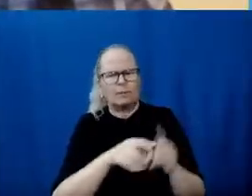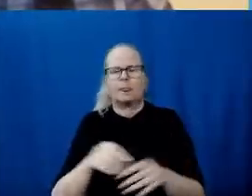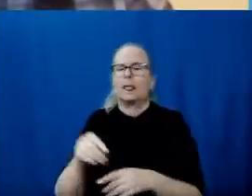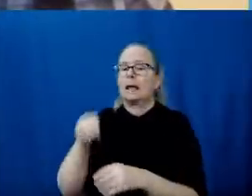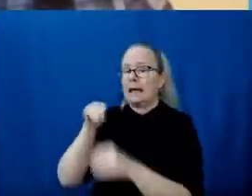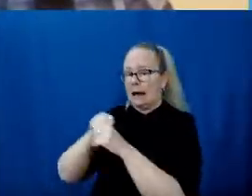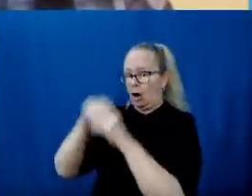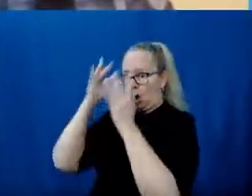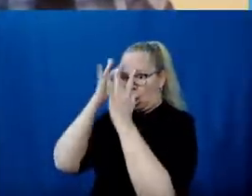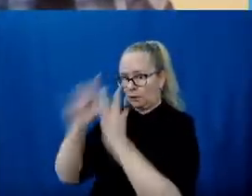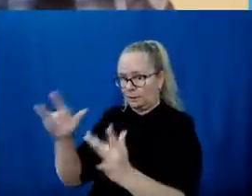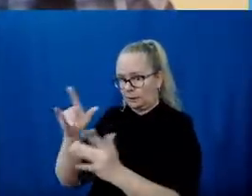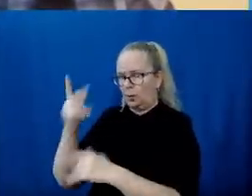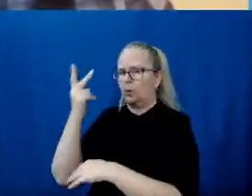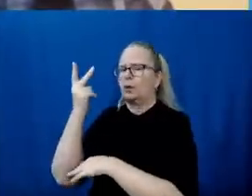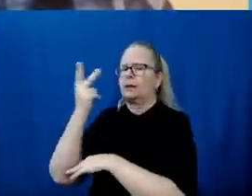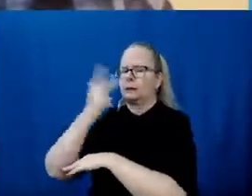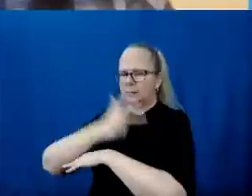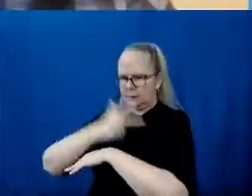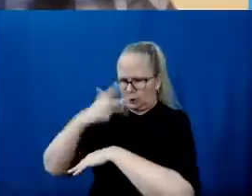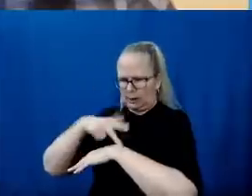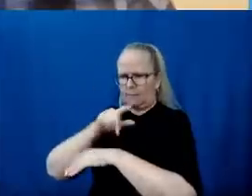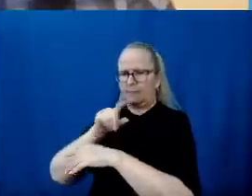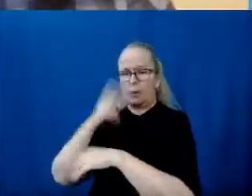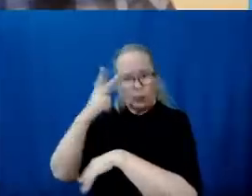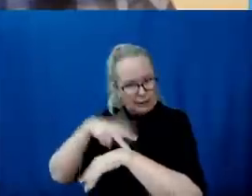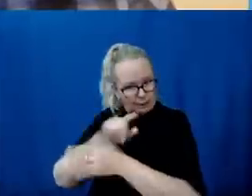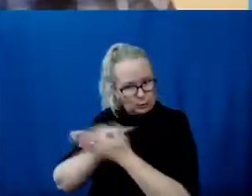raw sewage? In hospitals, we do it 3 times a week.